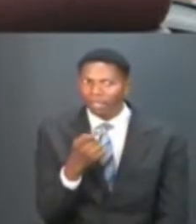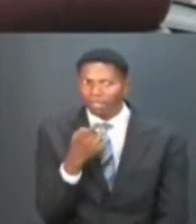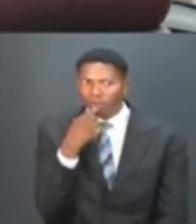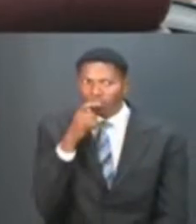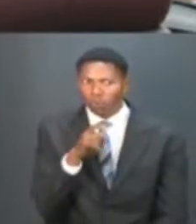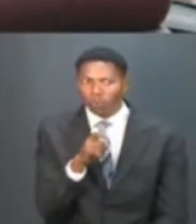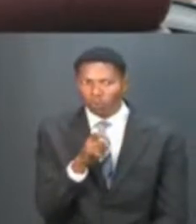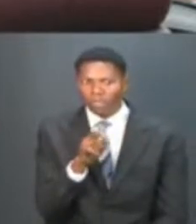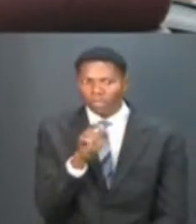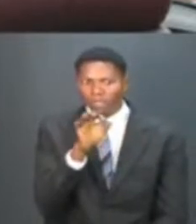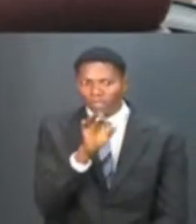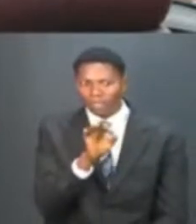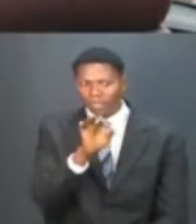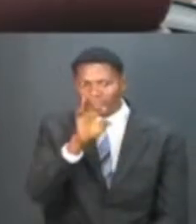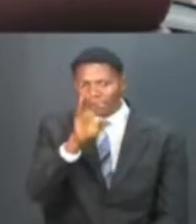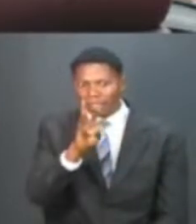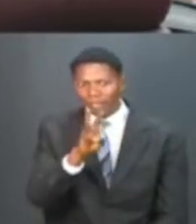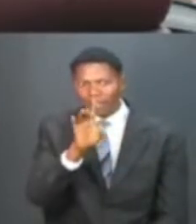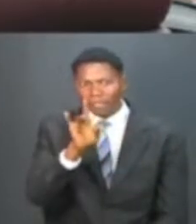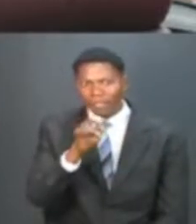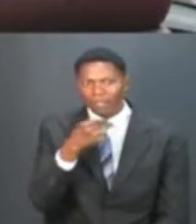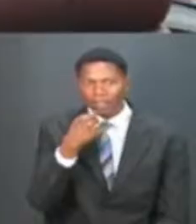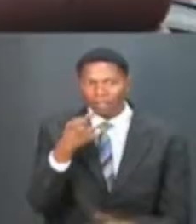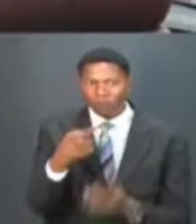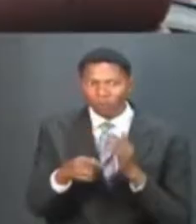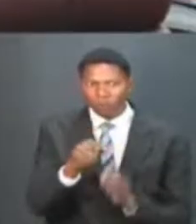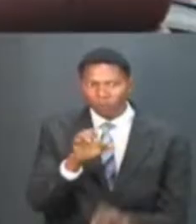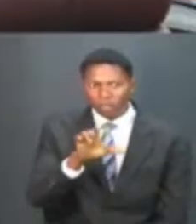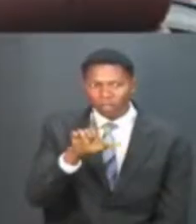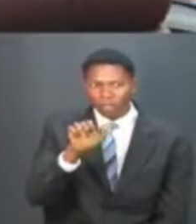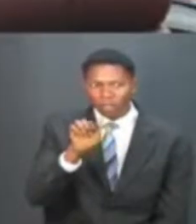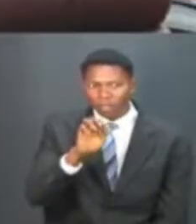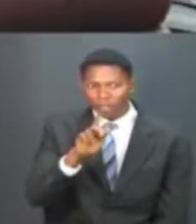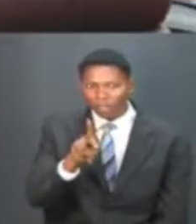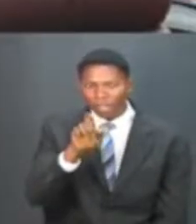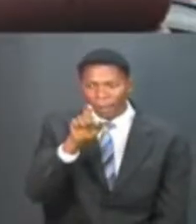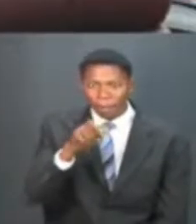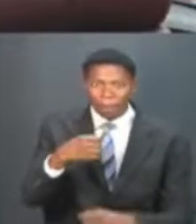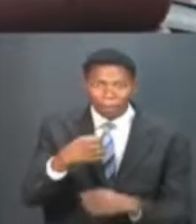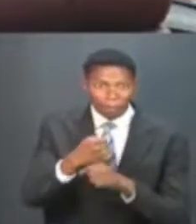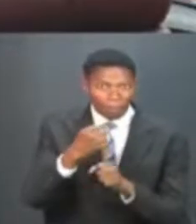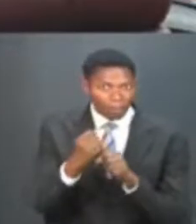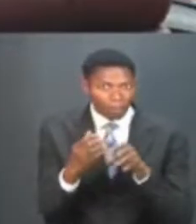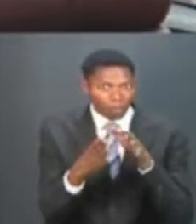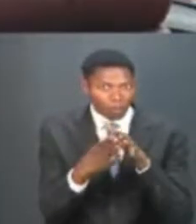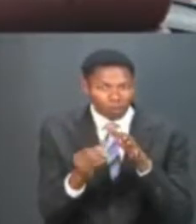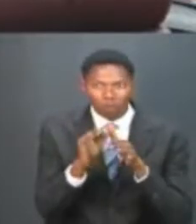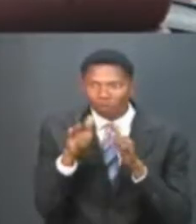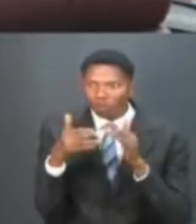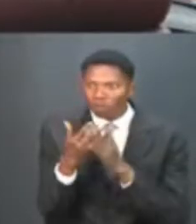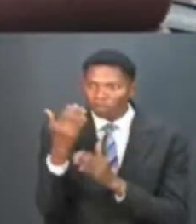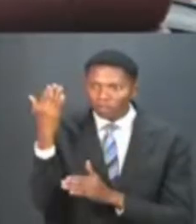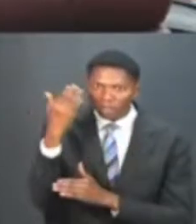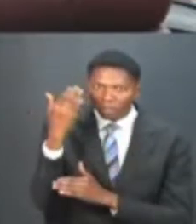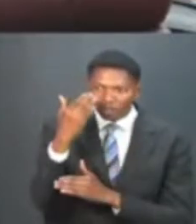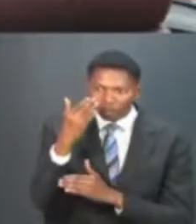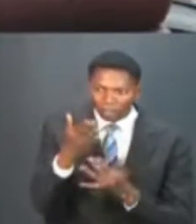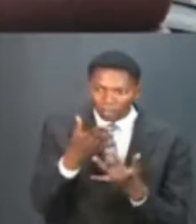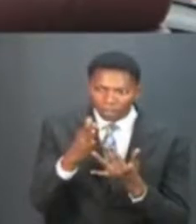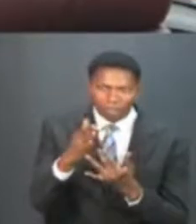requires of the clerk to make copies of these admitted statements to members.